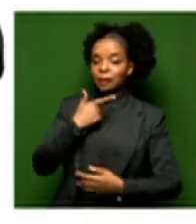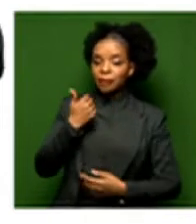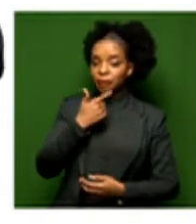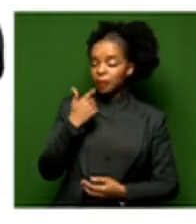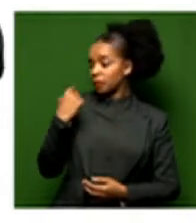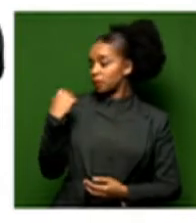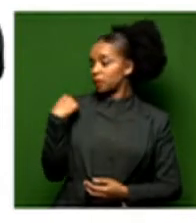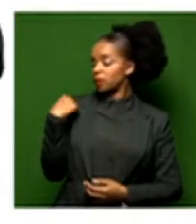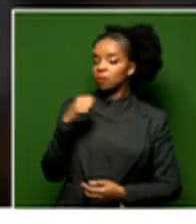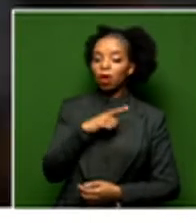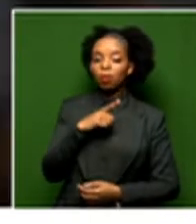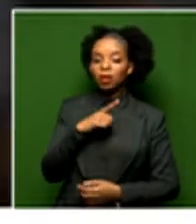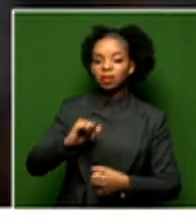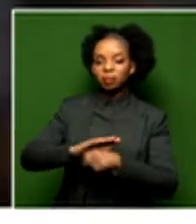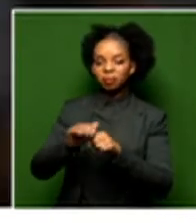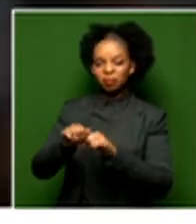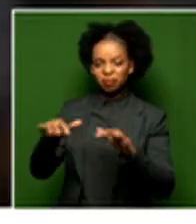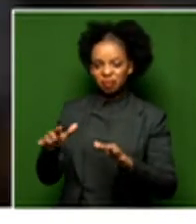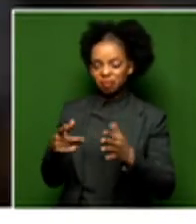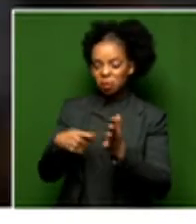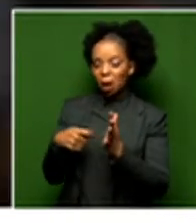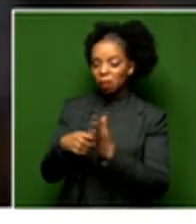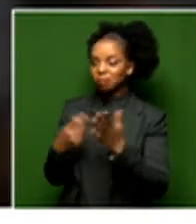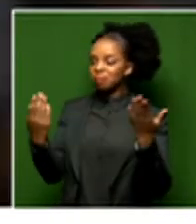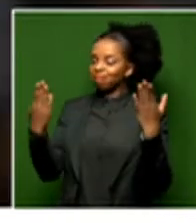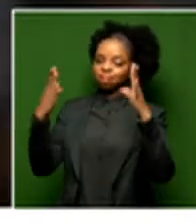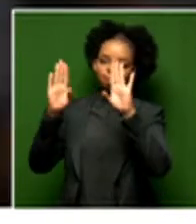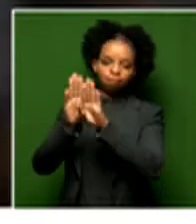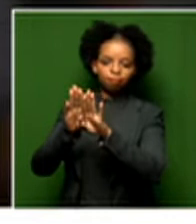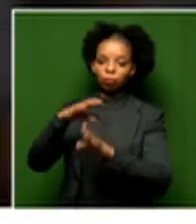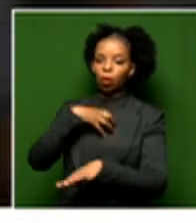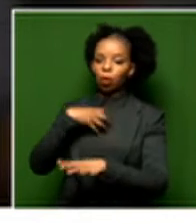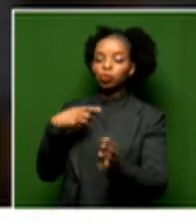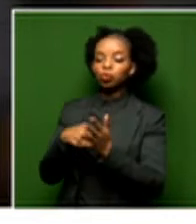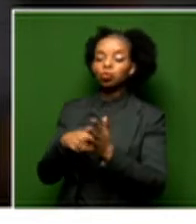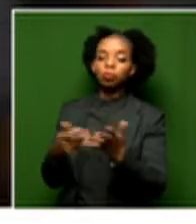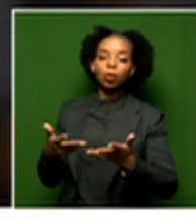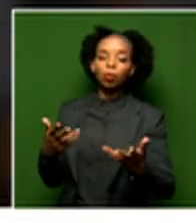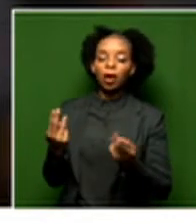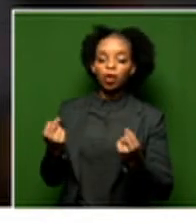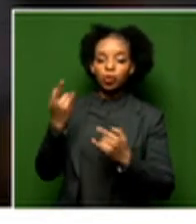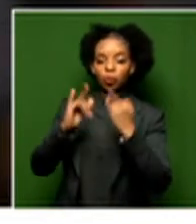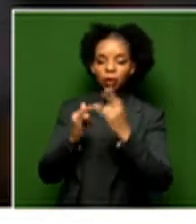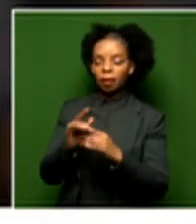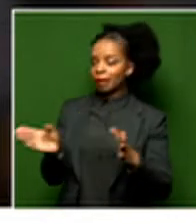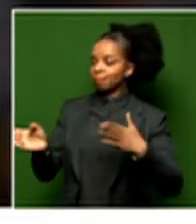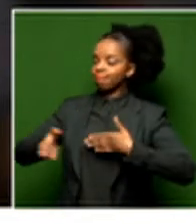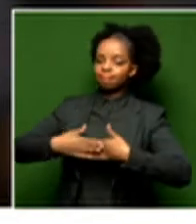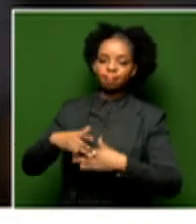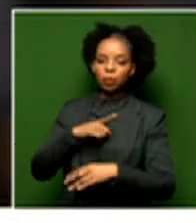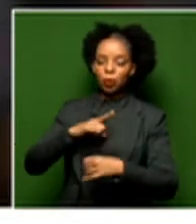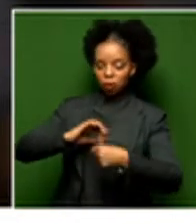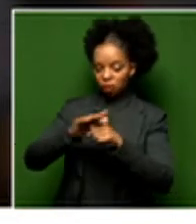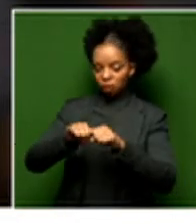COVID-19, it's the store being closed, the store that we own here in Newtown. And COVID-19 showed us flames. It showed us